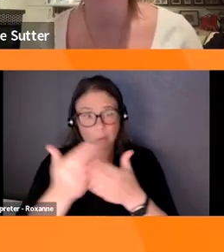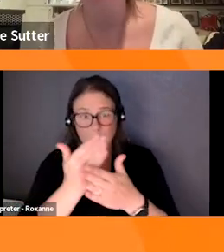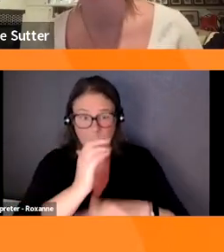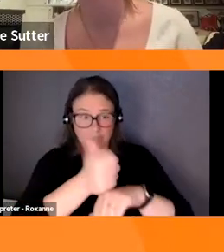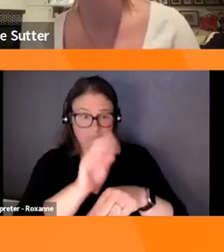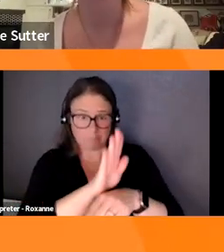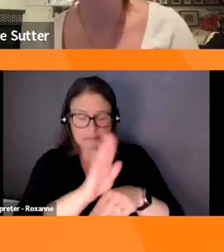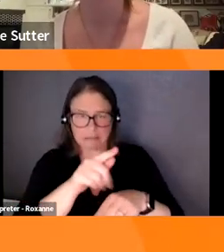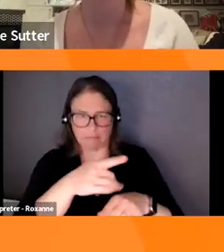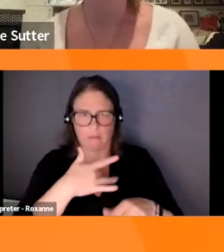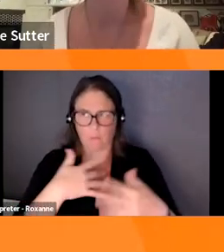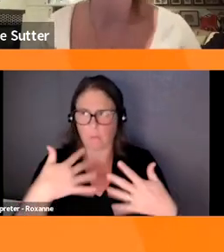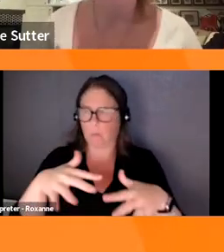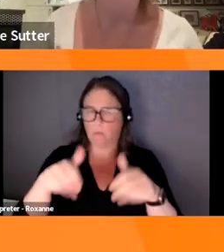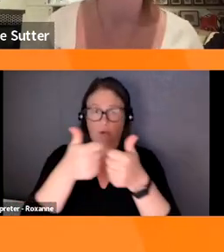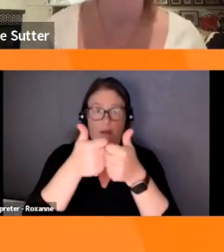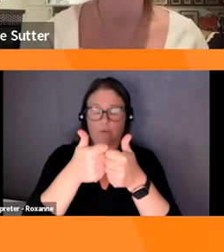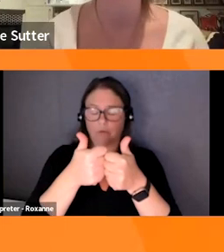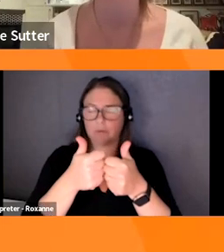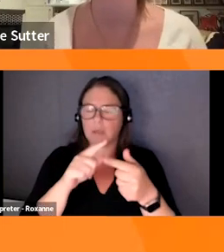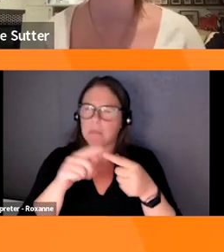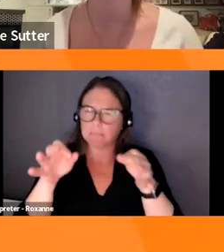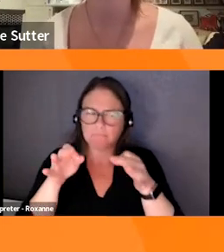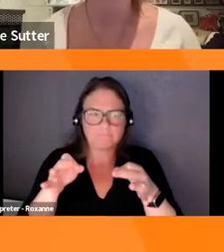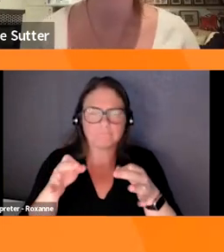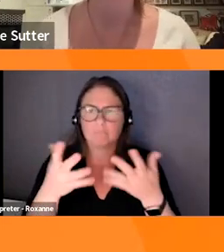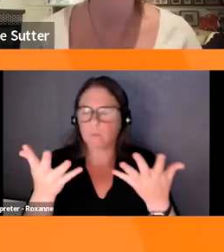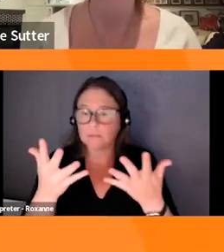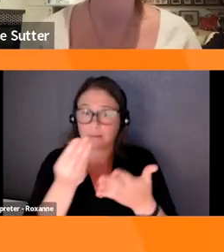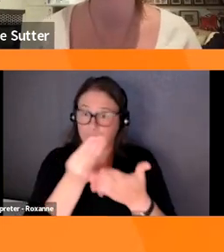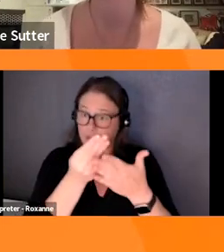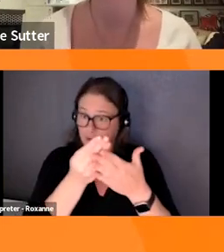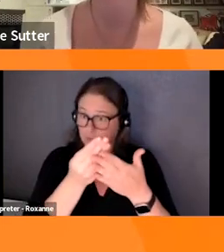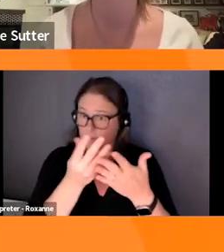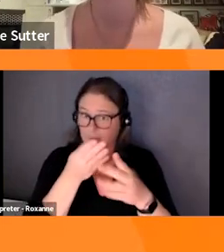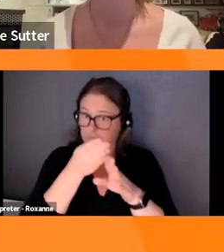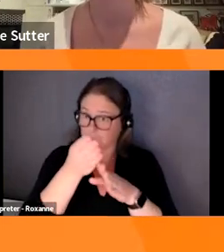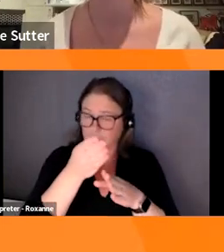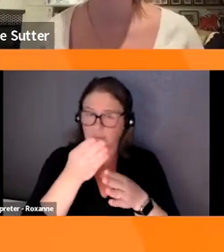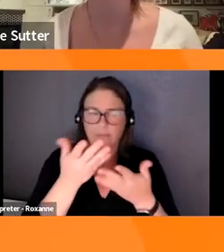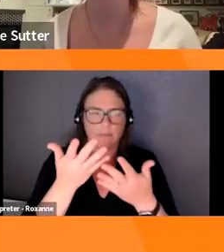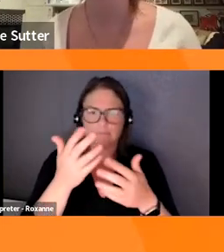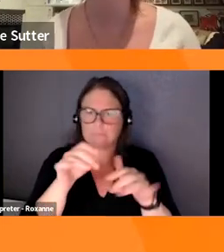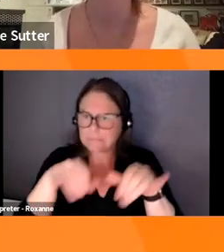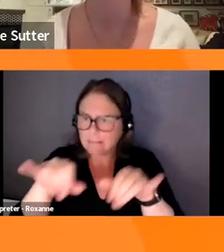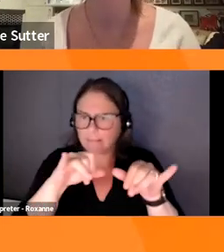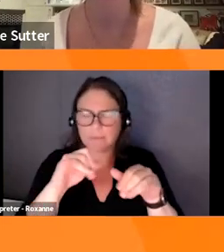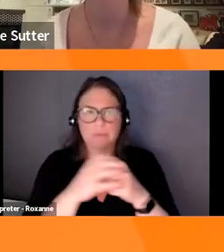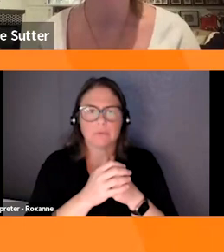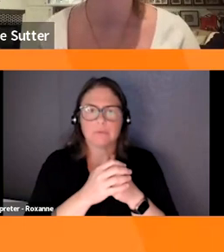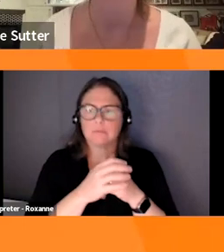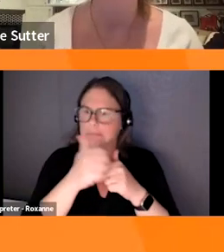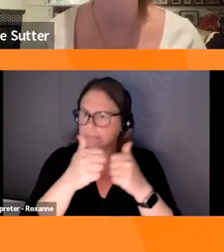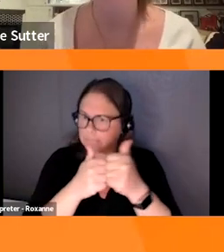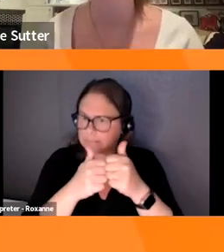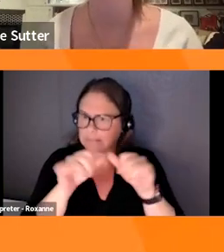kind of like the financial world, different standards, frameworks, and goals have been put in